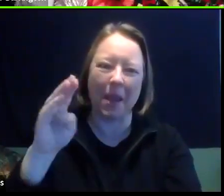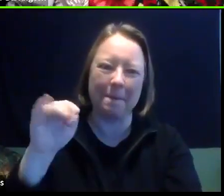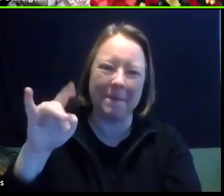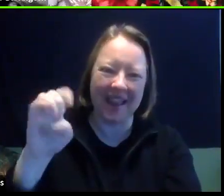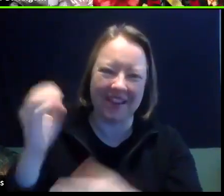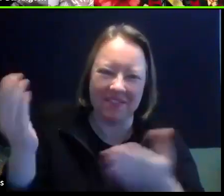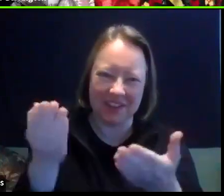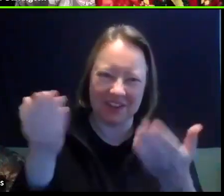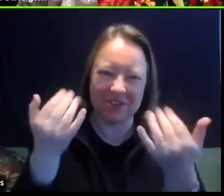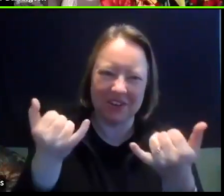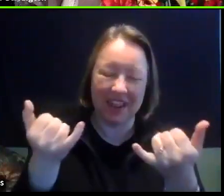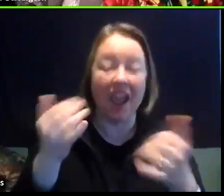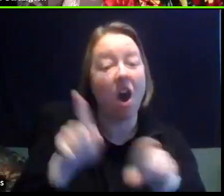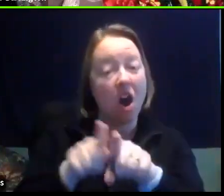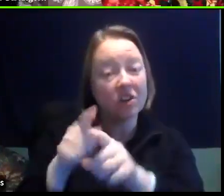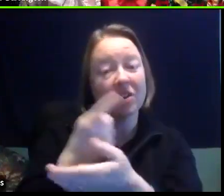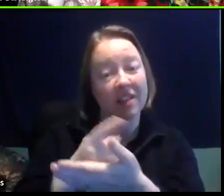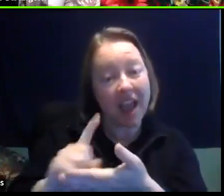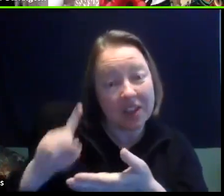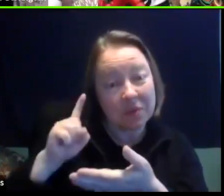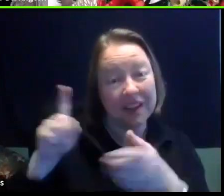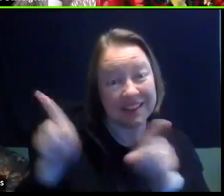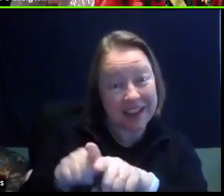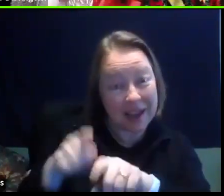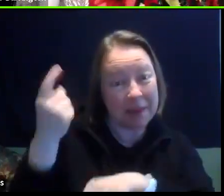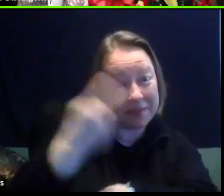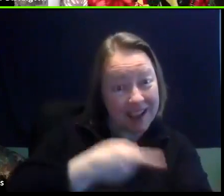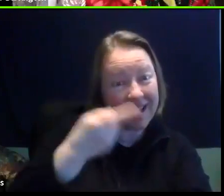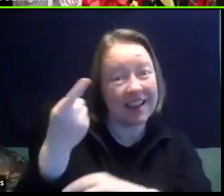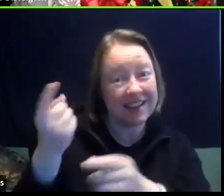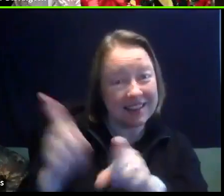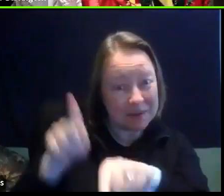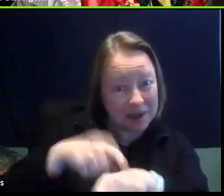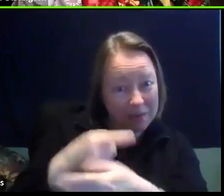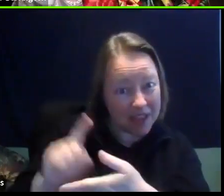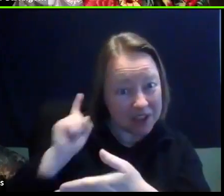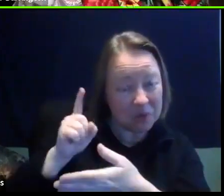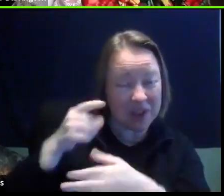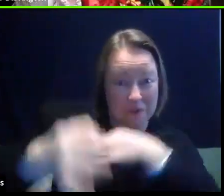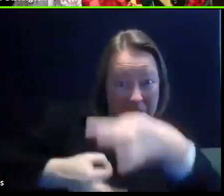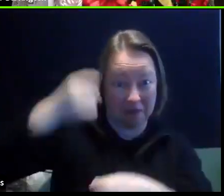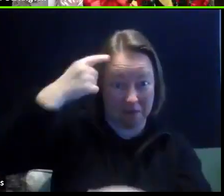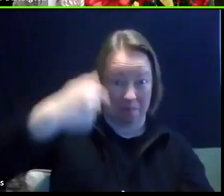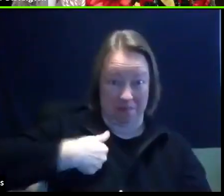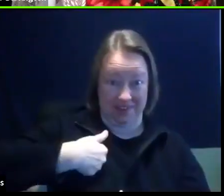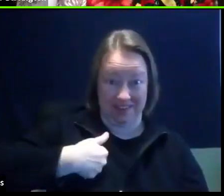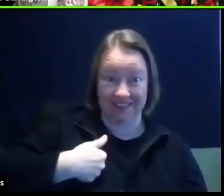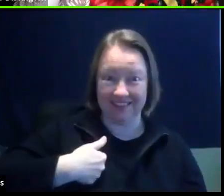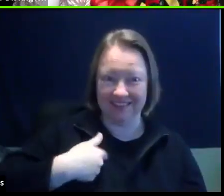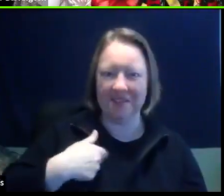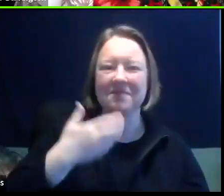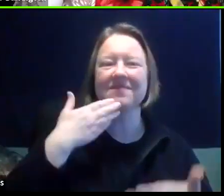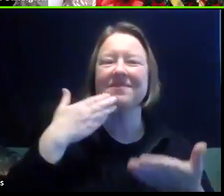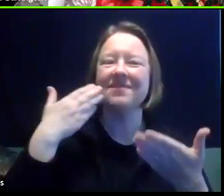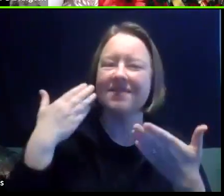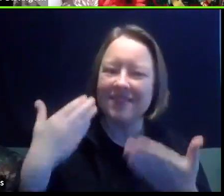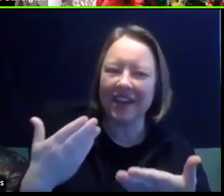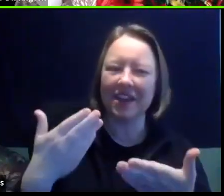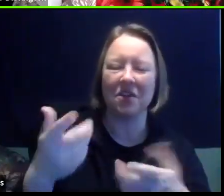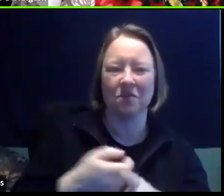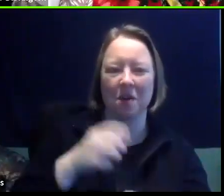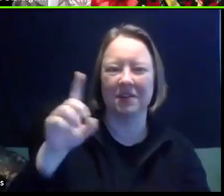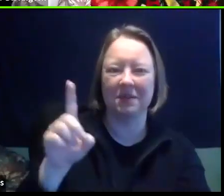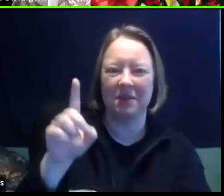today on last week. Same day, same time. Mm-hmm. She was in for my stead. So we thank you from